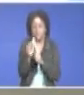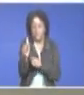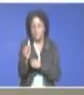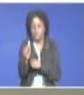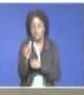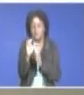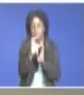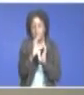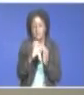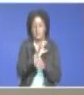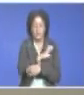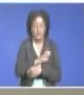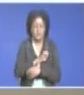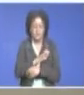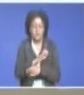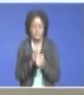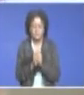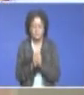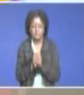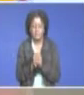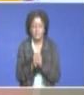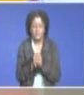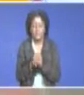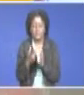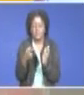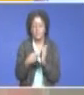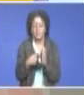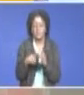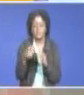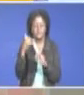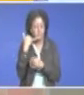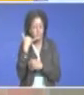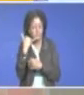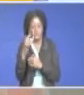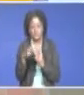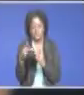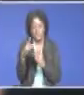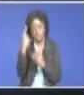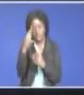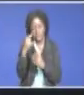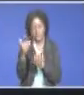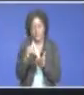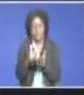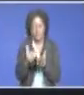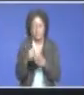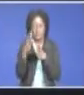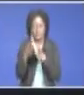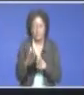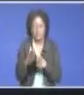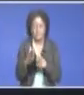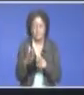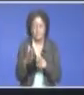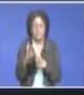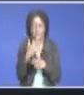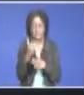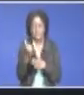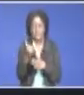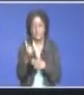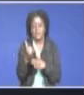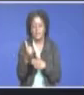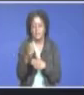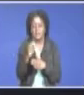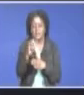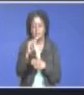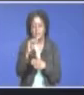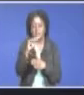the Bahamas, a Samsung device has been the choice for thousands of Bahamians, and though Samsung officials acknowledge that the Bahamas is